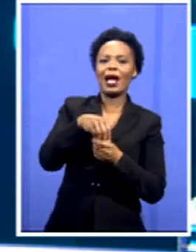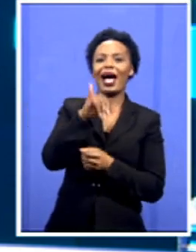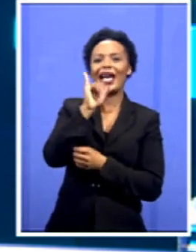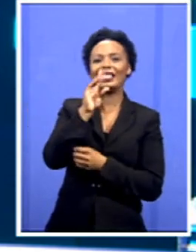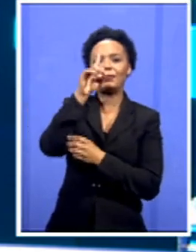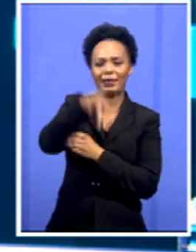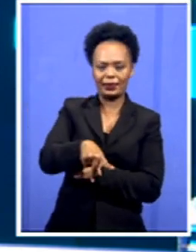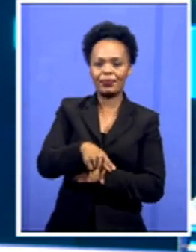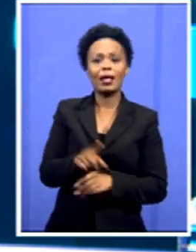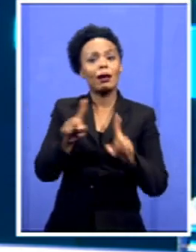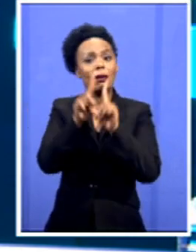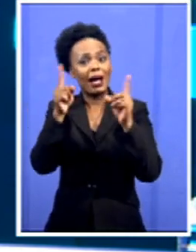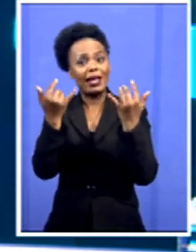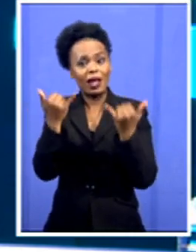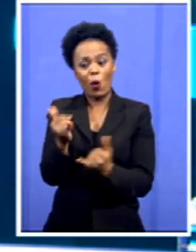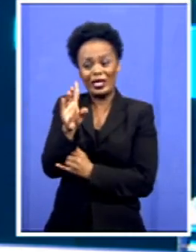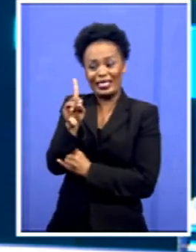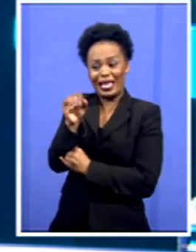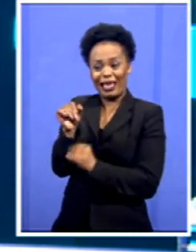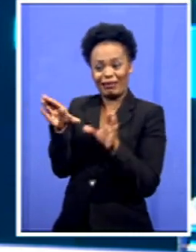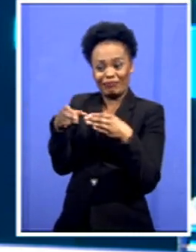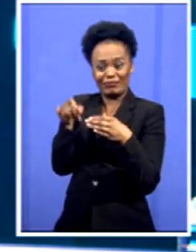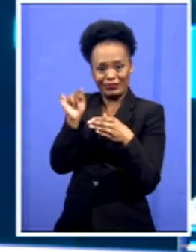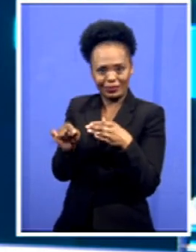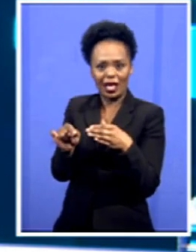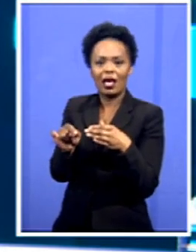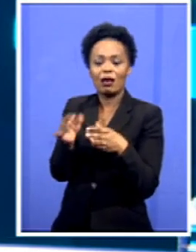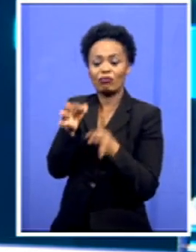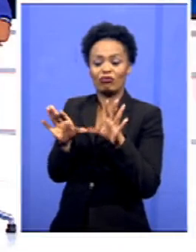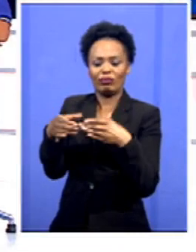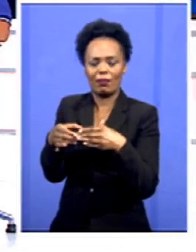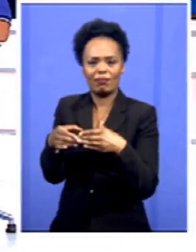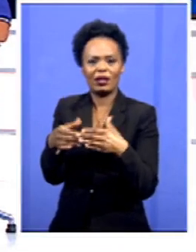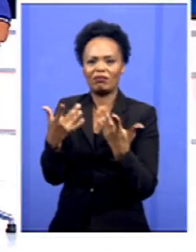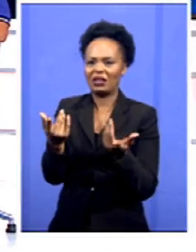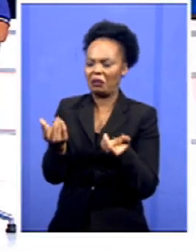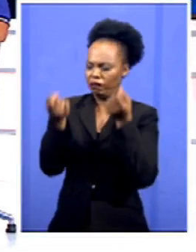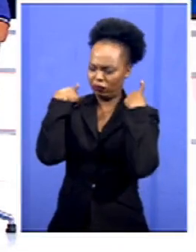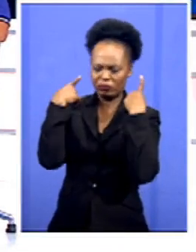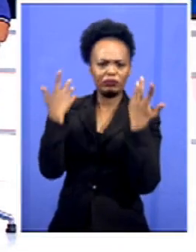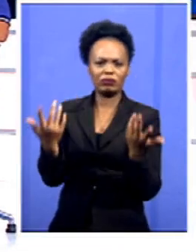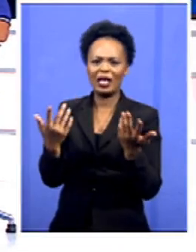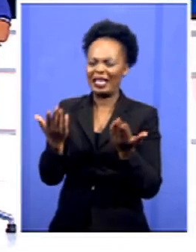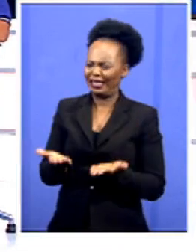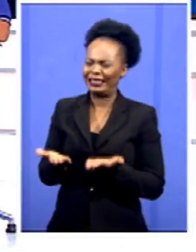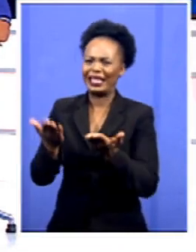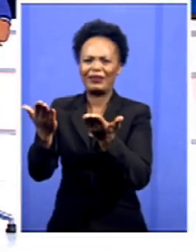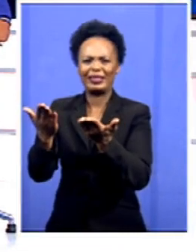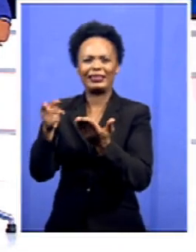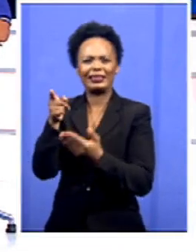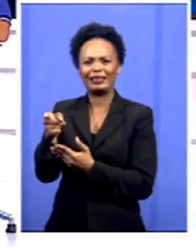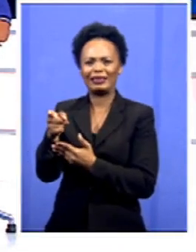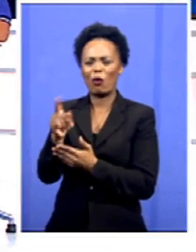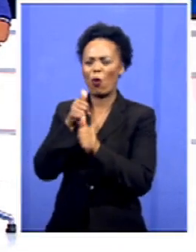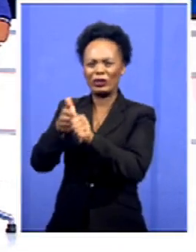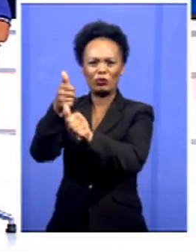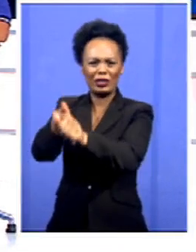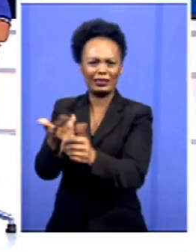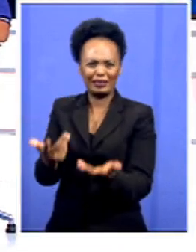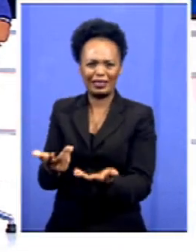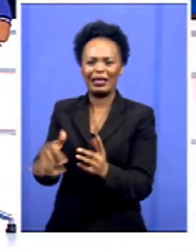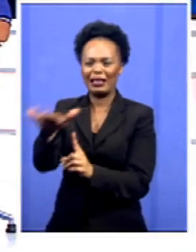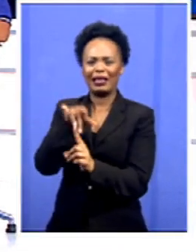IDP. But because the DA, for the DA, it does not make sense for them to service a constituency that will not,